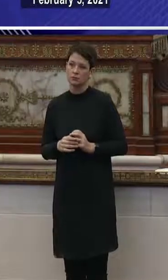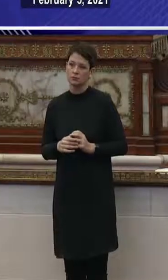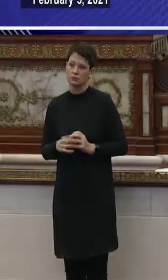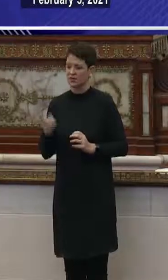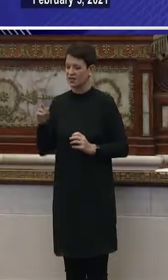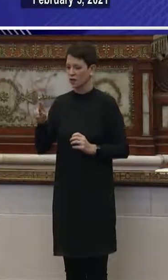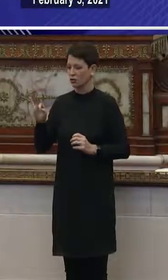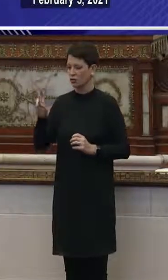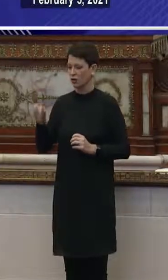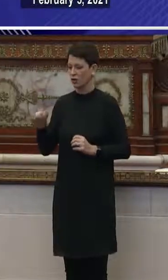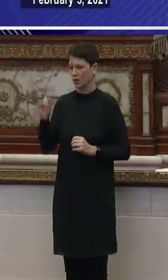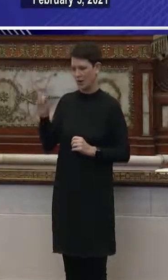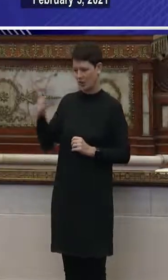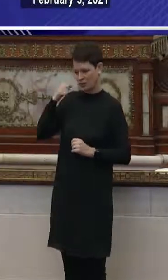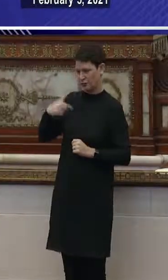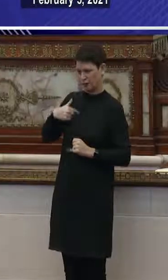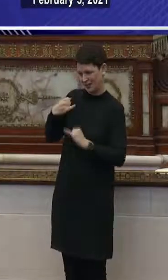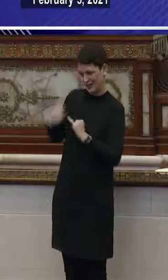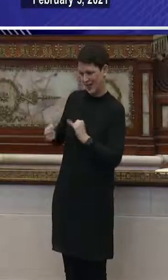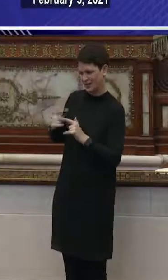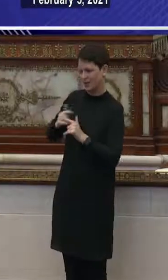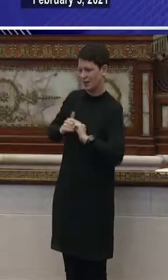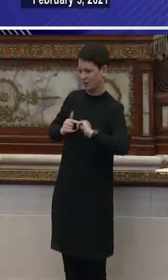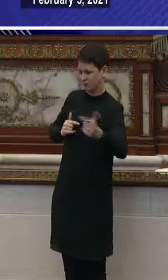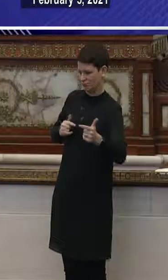Dr. Farley, one last question that I'm going to ask